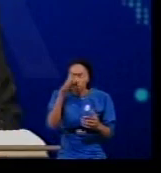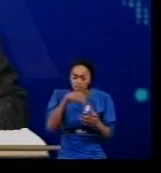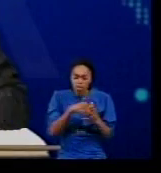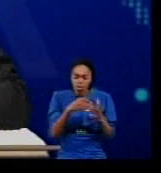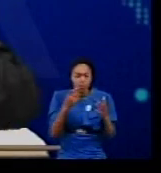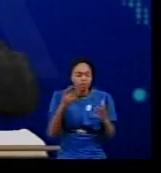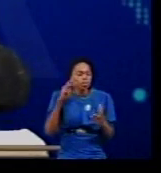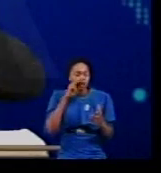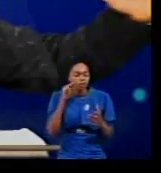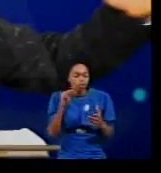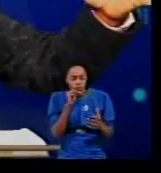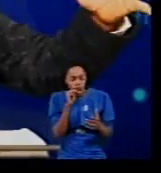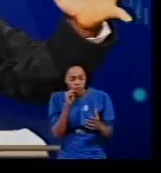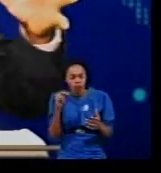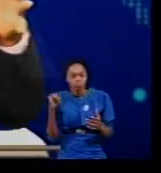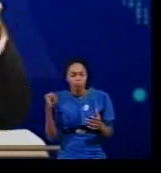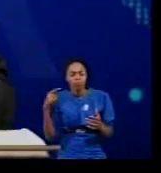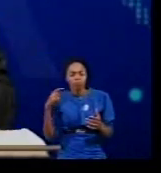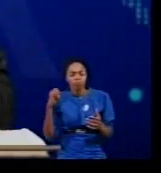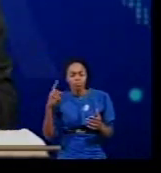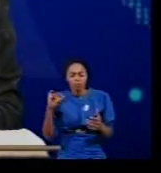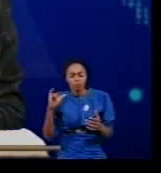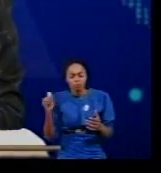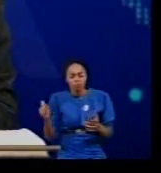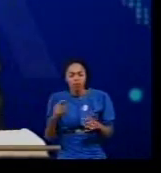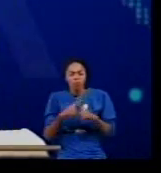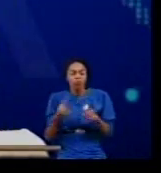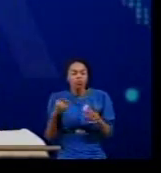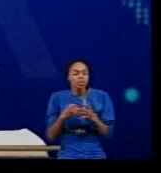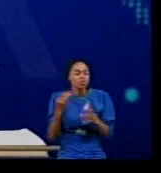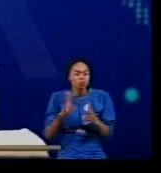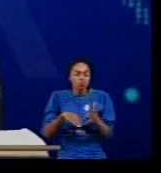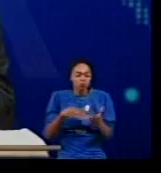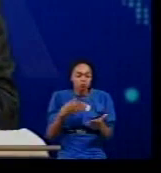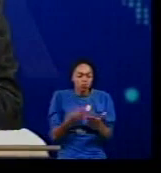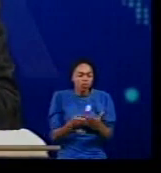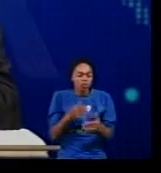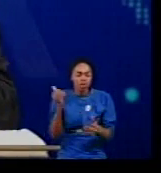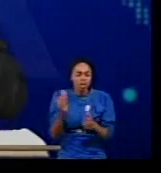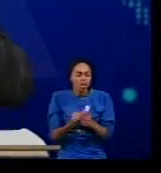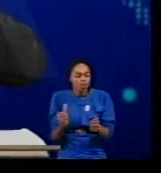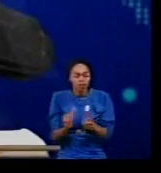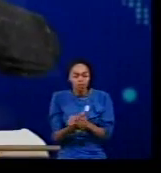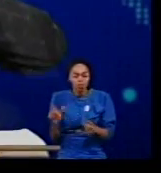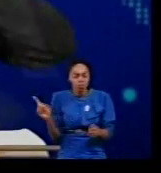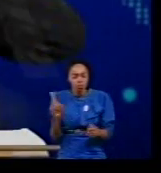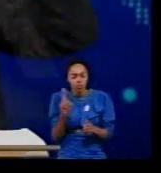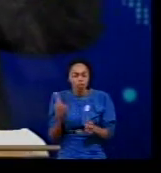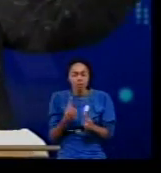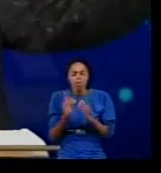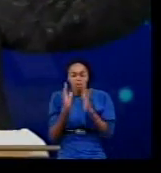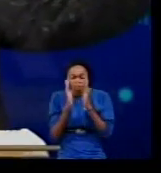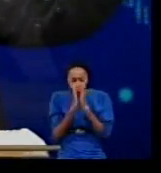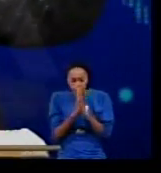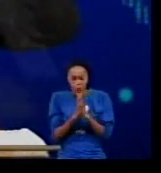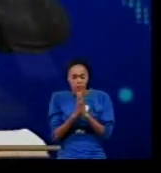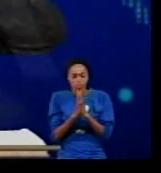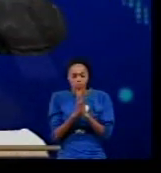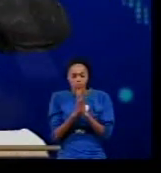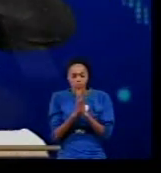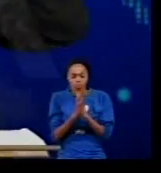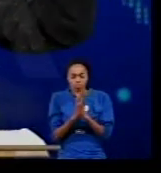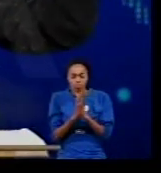to get you near them. And you're going to destroy them as one single man. Look at verse 22. In